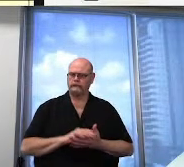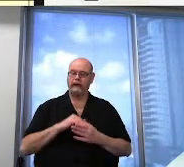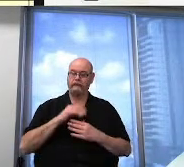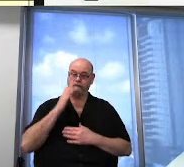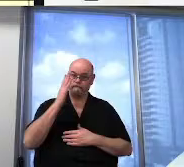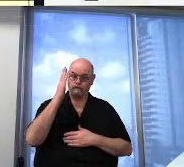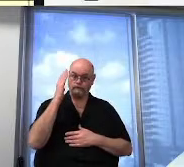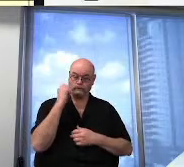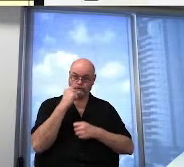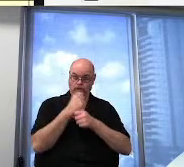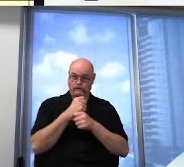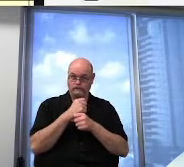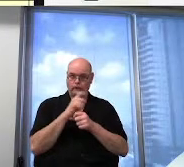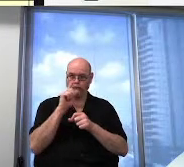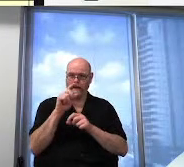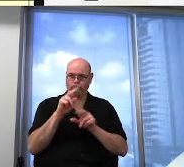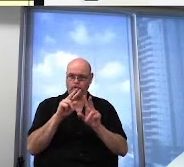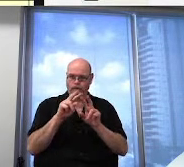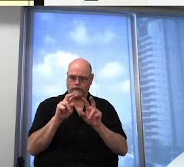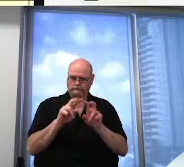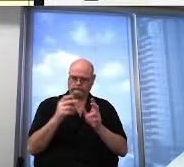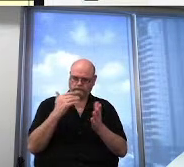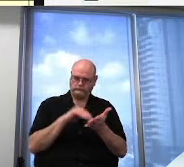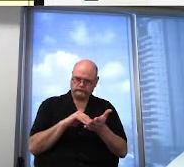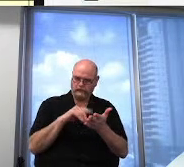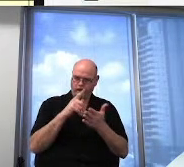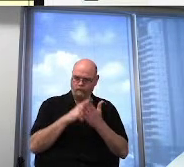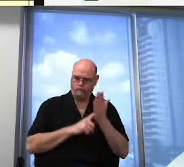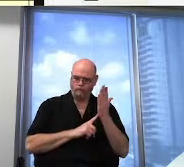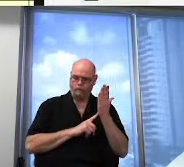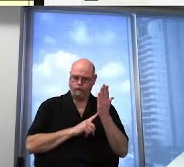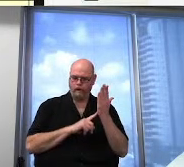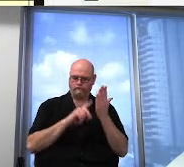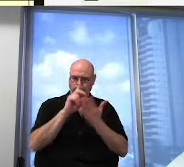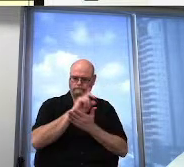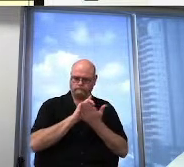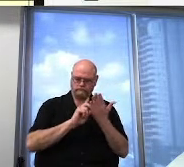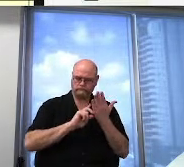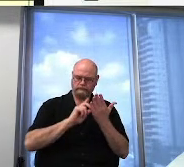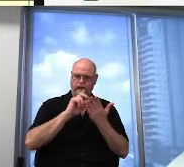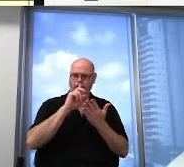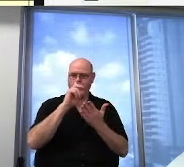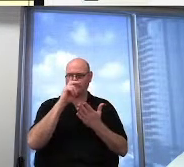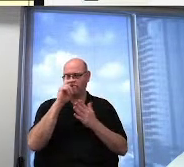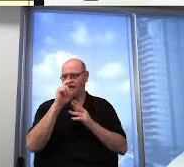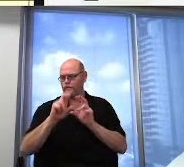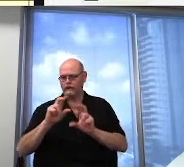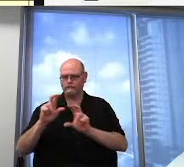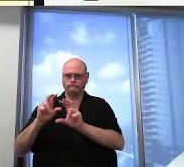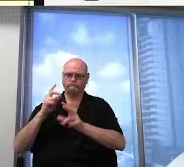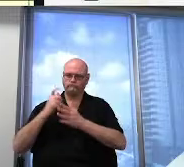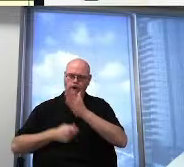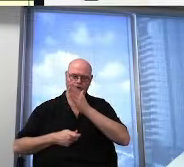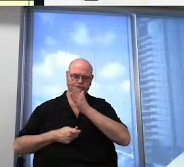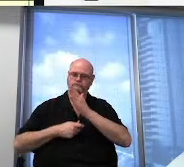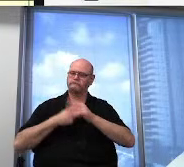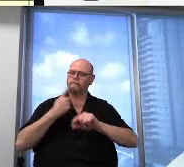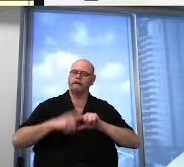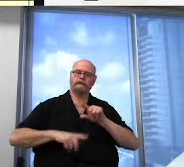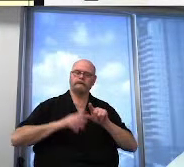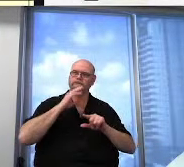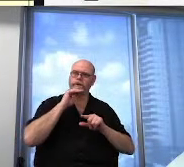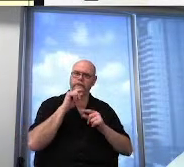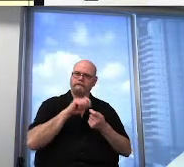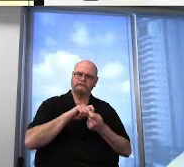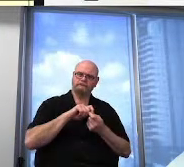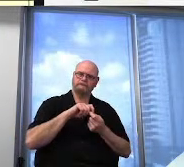And then in future years, we will actually have to reassess where the project design, allocation, and cost. I cannot speak specifically to